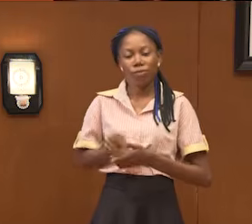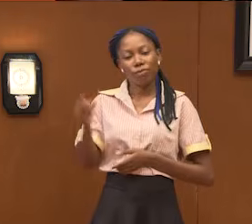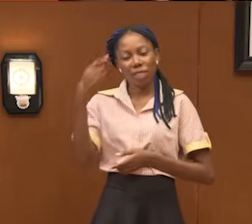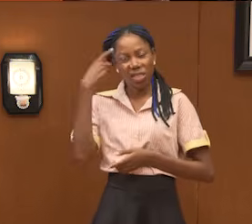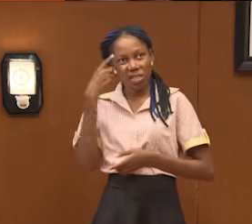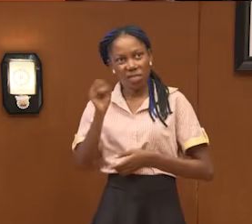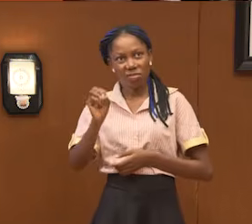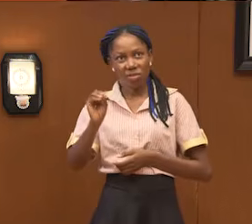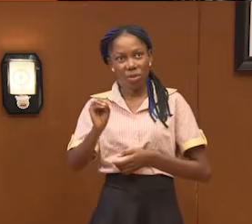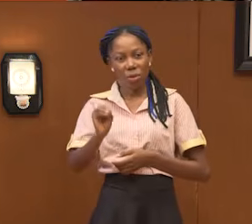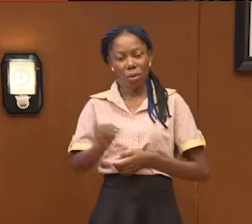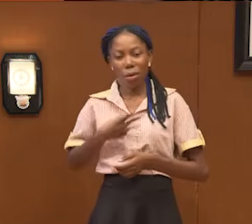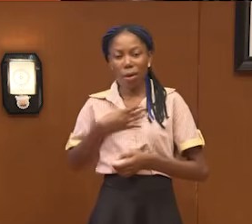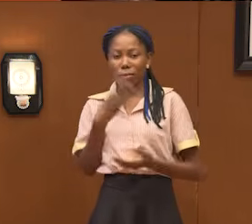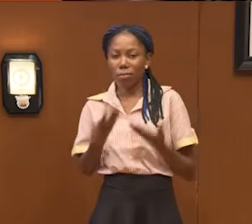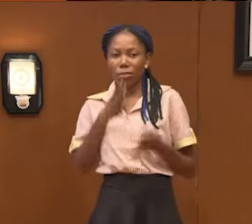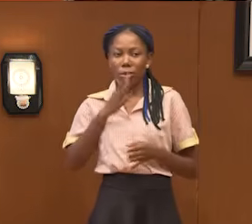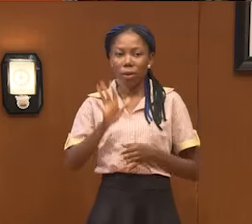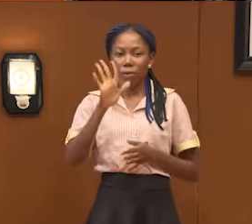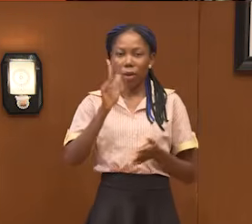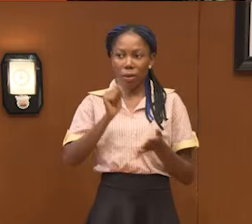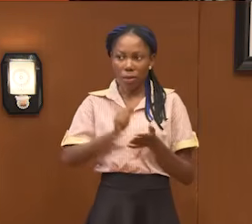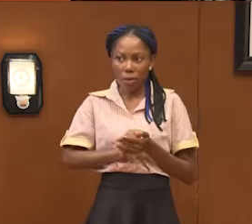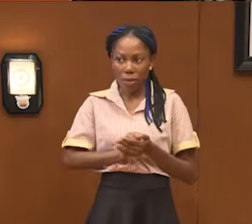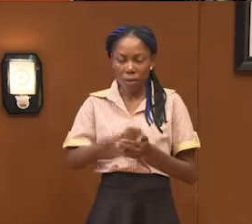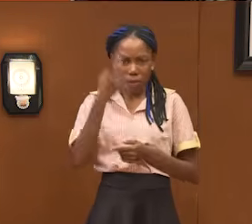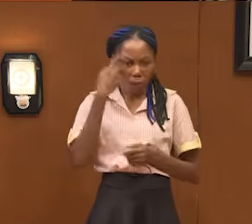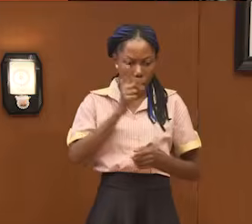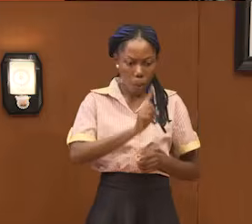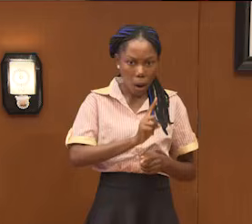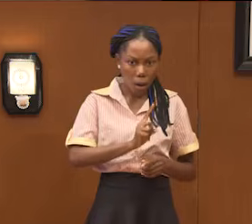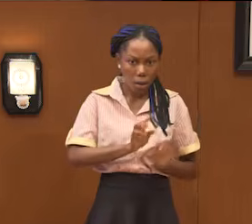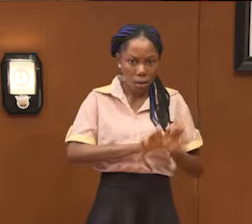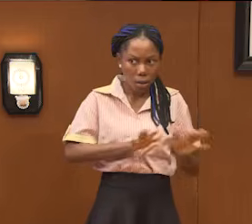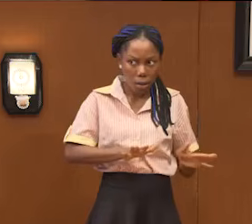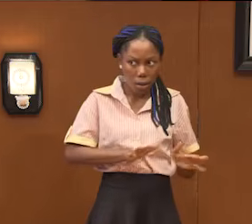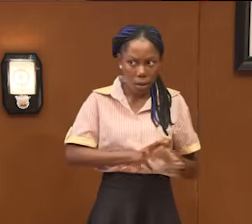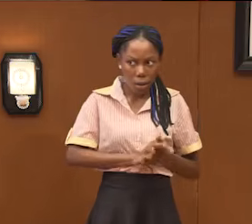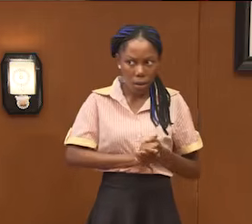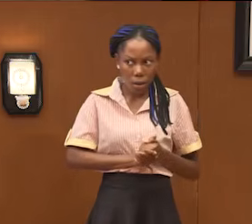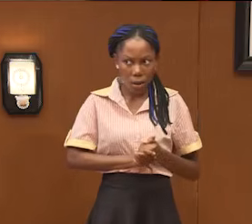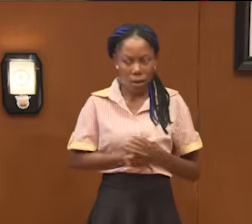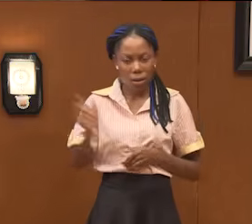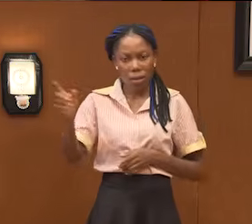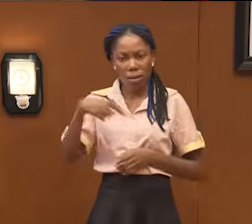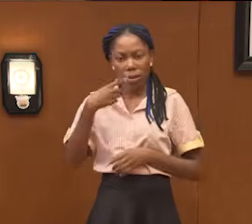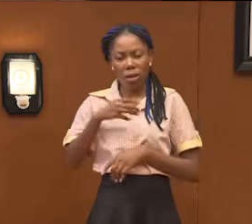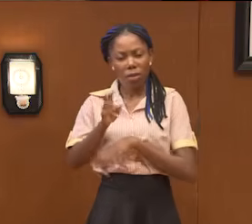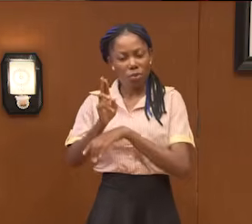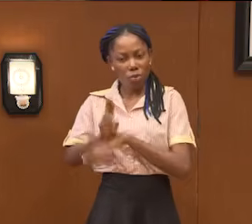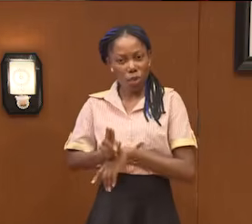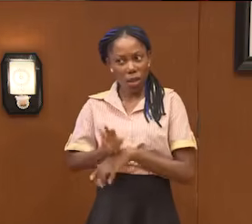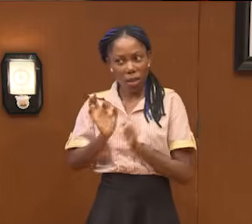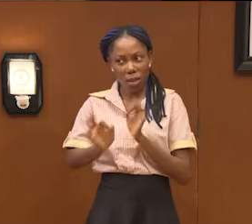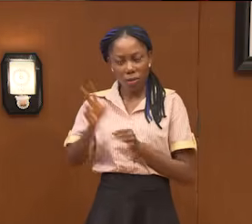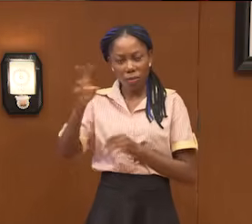So I will be giving them 5,000 naira. For each child? No, the way I do, if I travel,